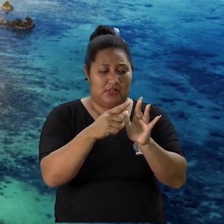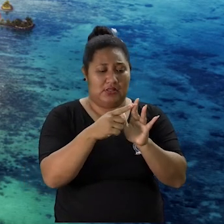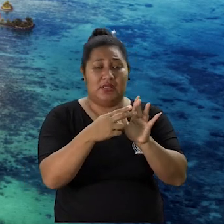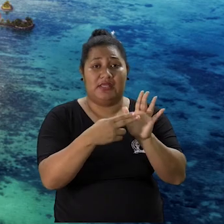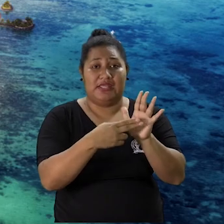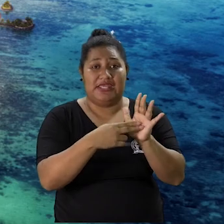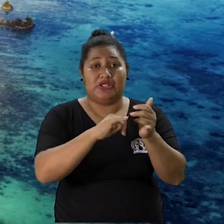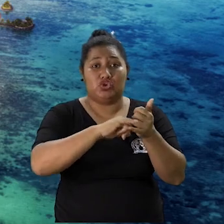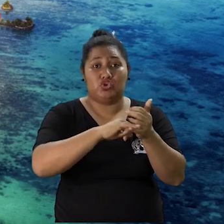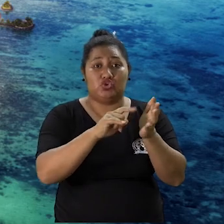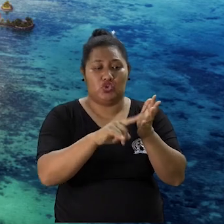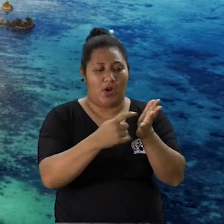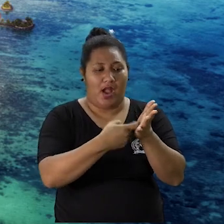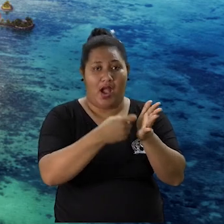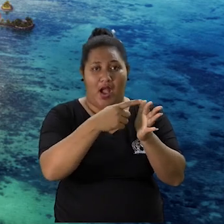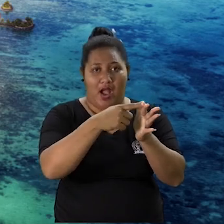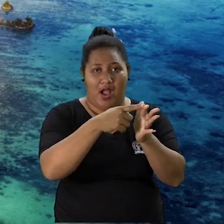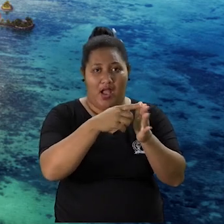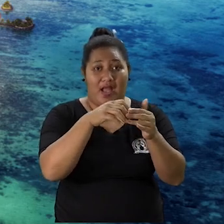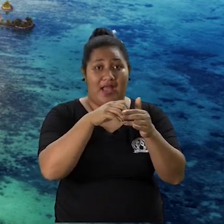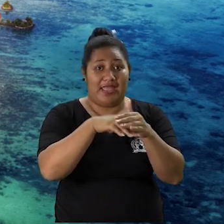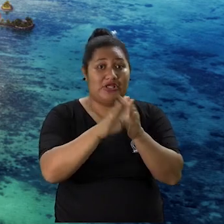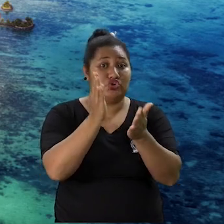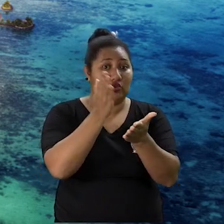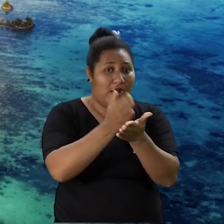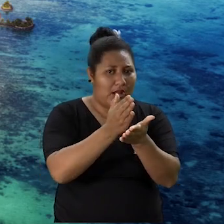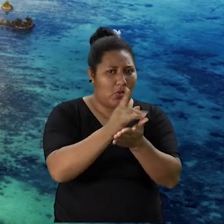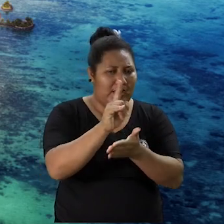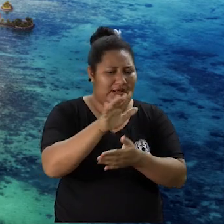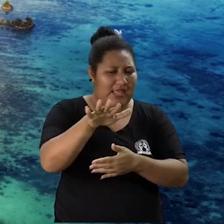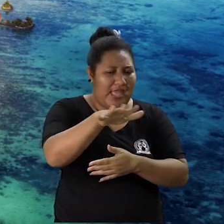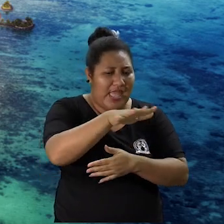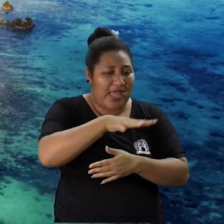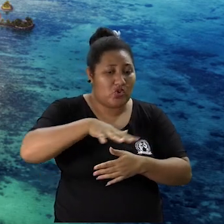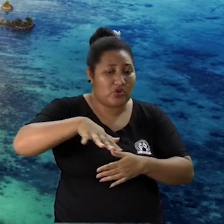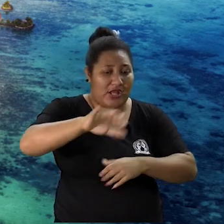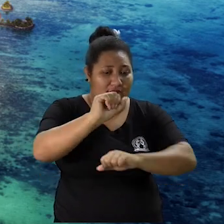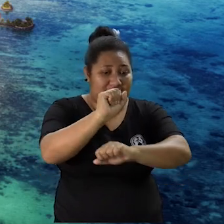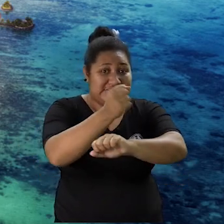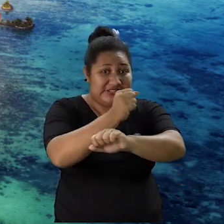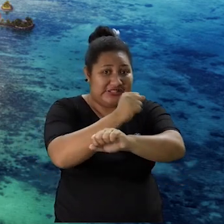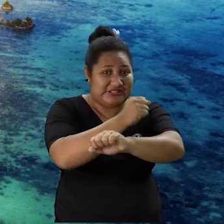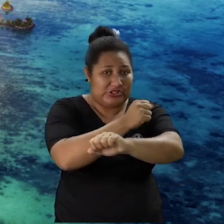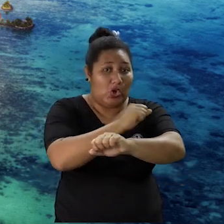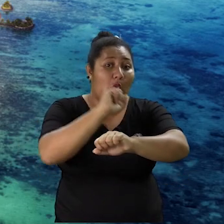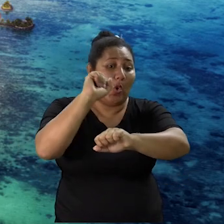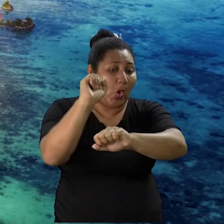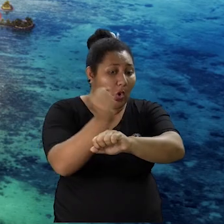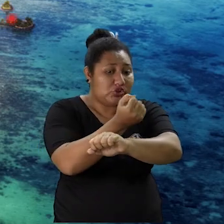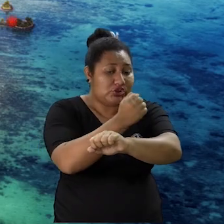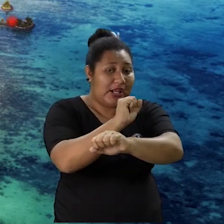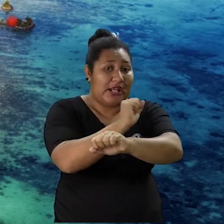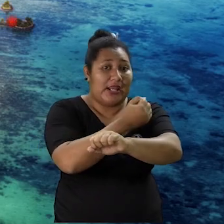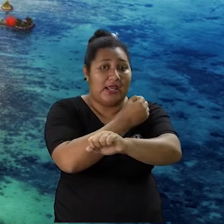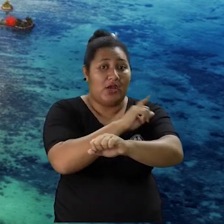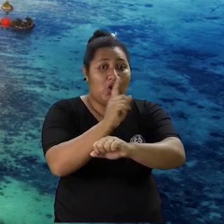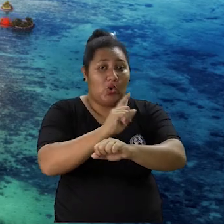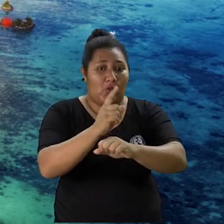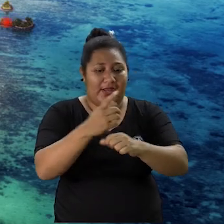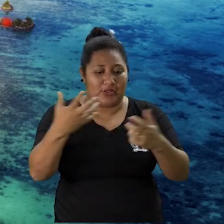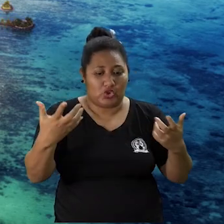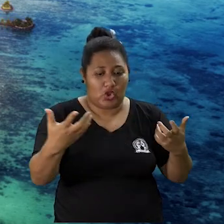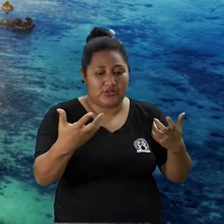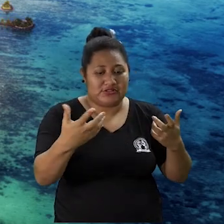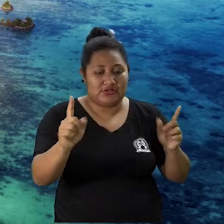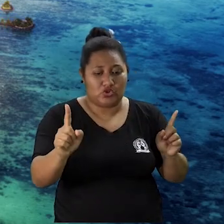Inshore is simply an area of the sea or ocean that is close to the shoreline